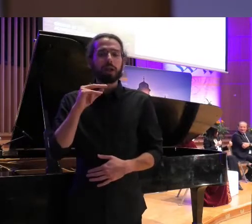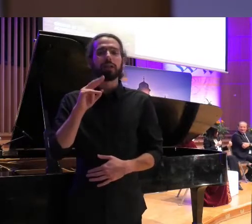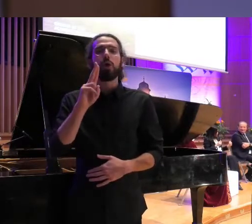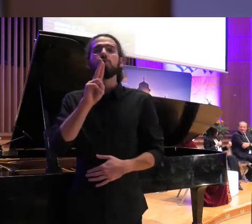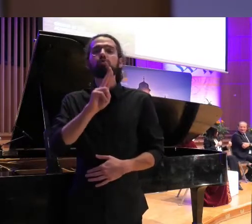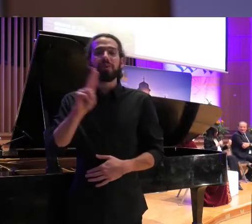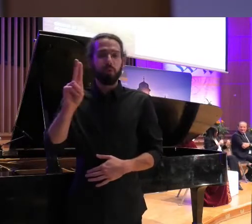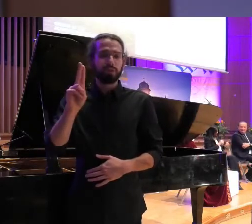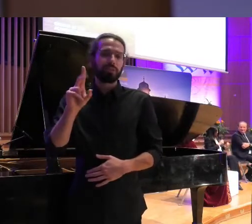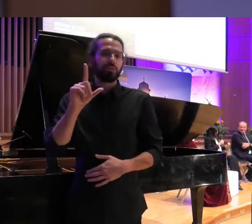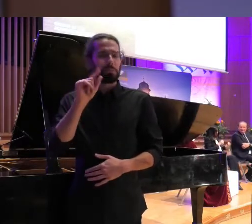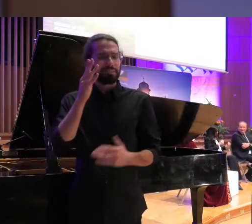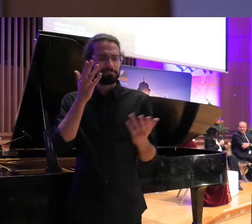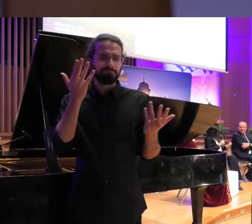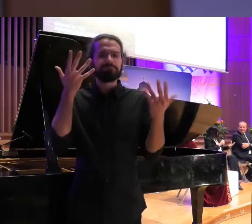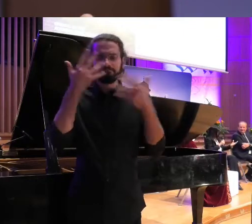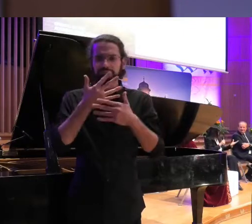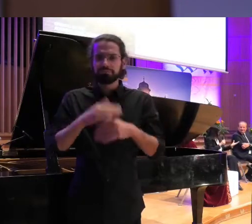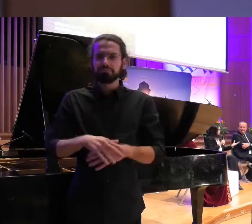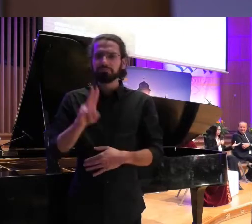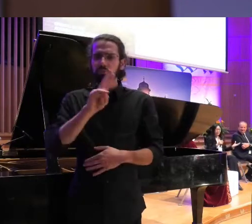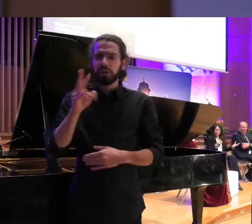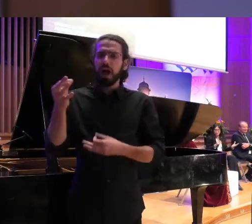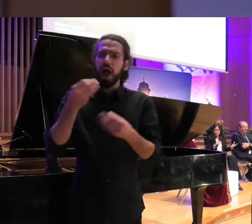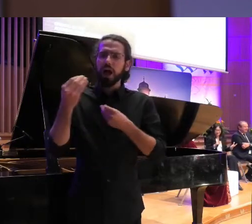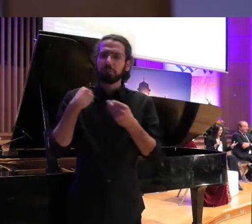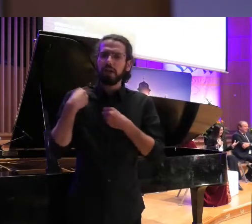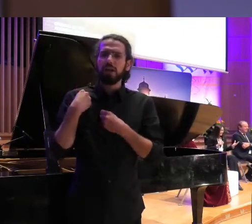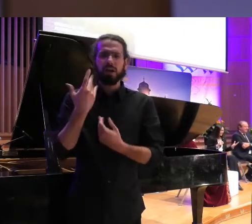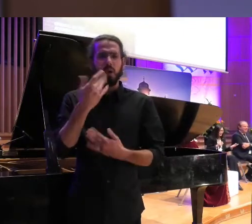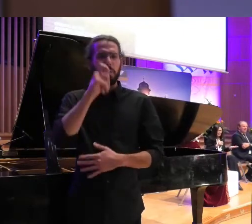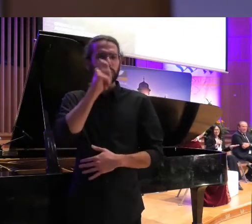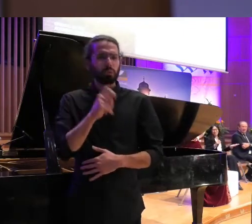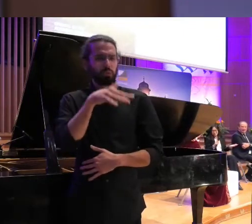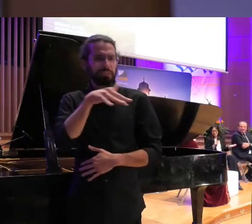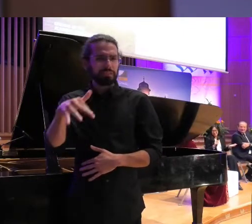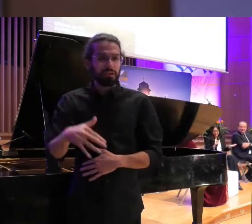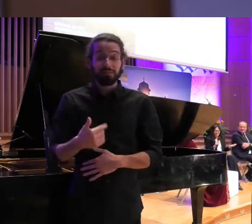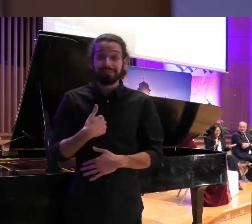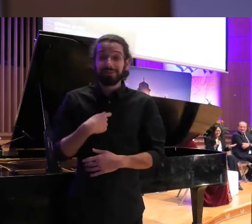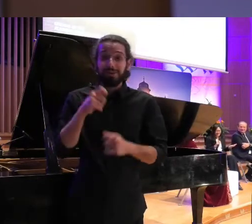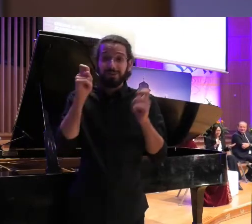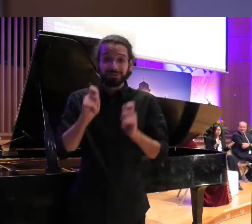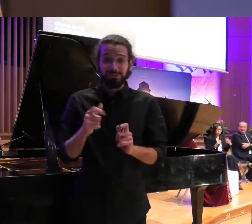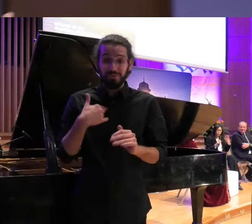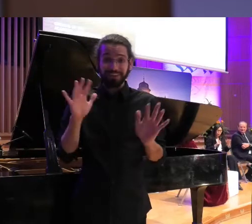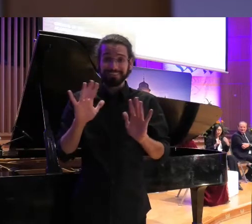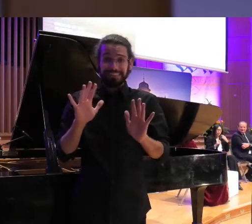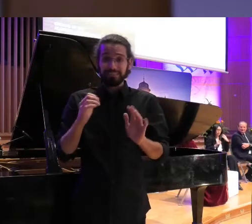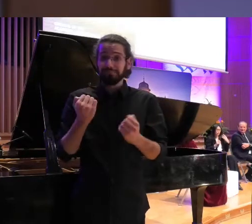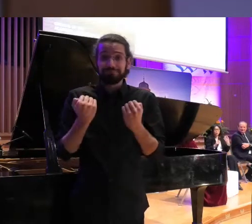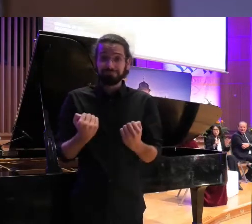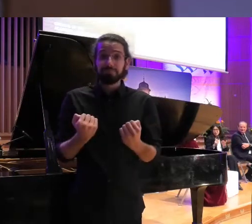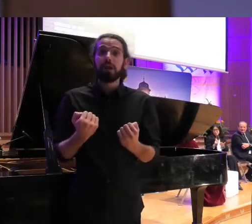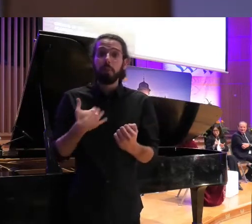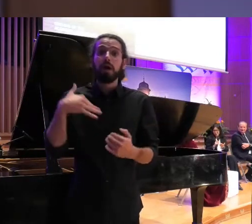misleading because people tend to ask me, how many students do you have? We don't have that many students, but we do have the